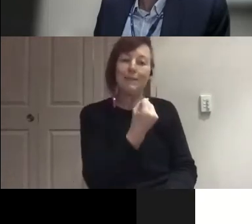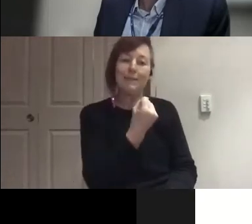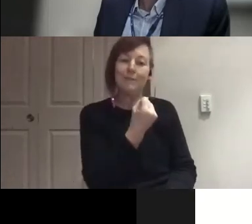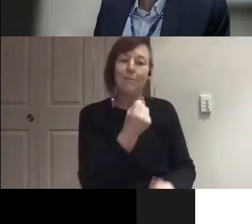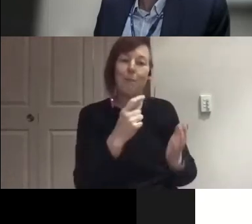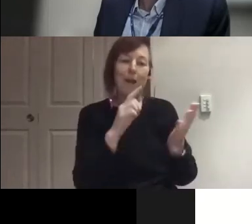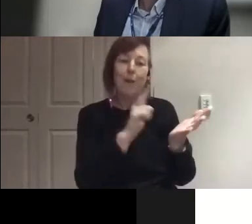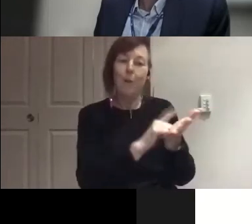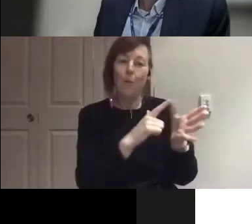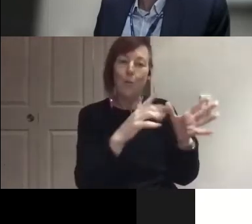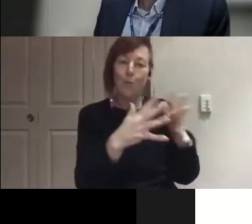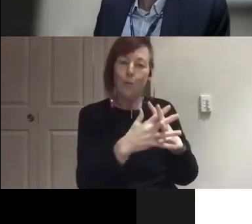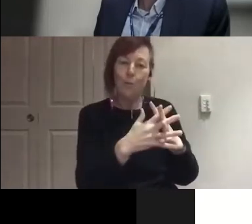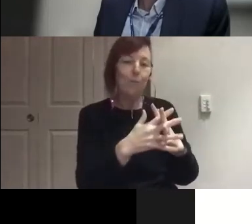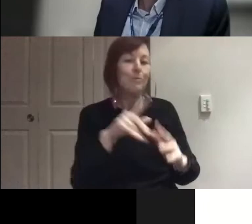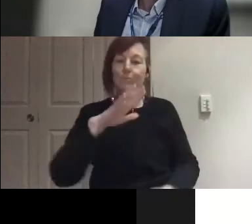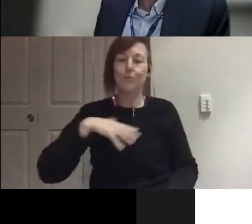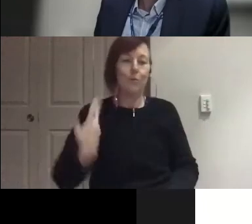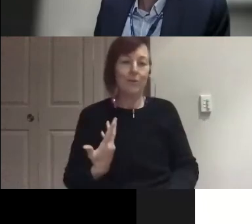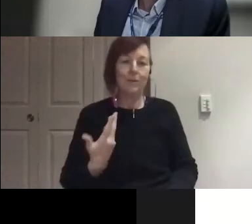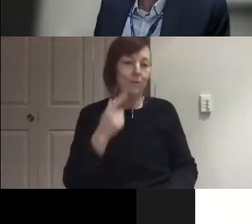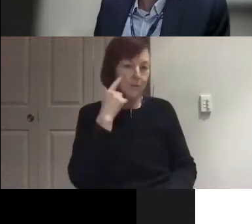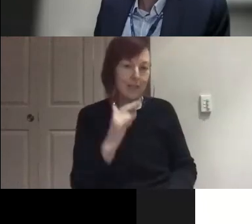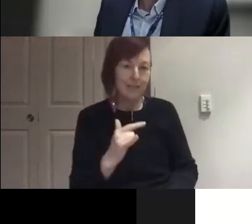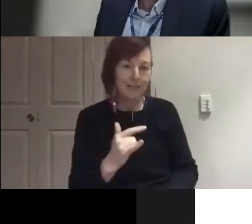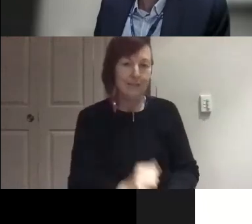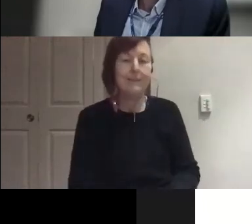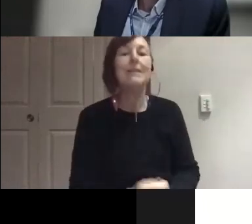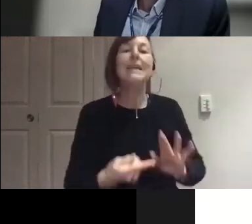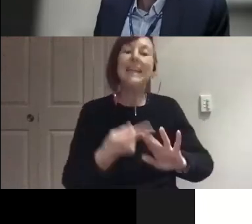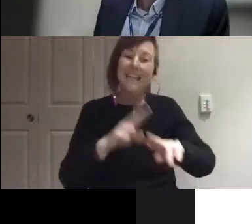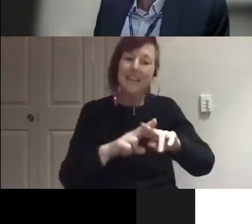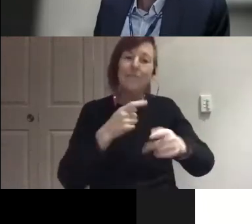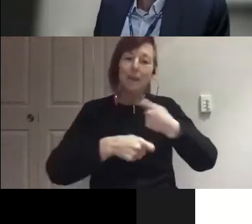Everything changes though if you have symptoms, then you should come forward, whoever you are.